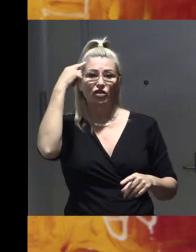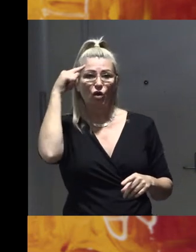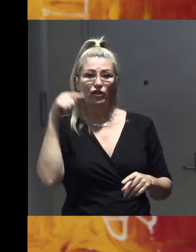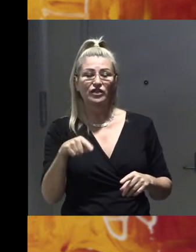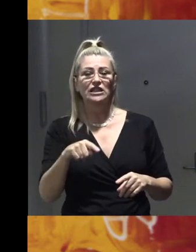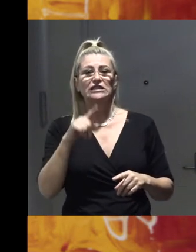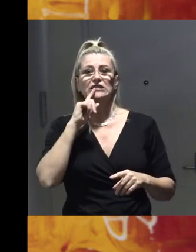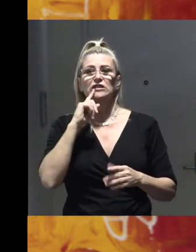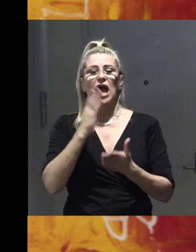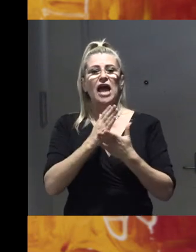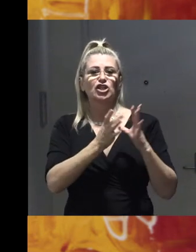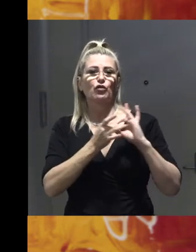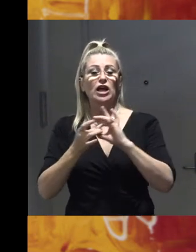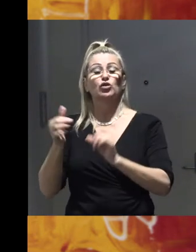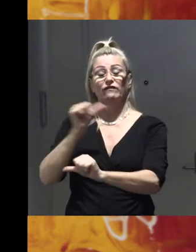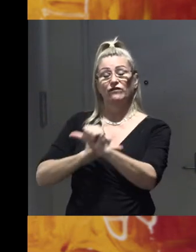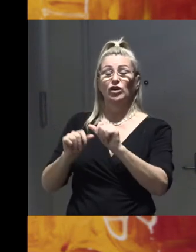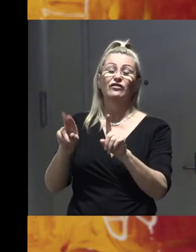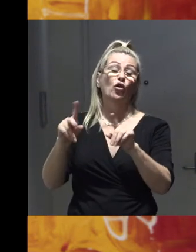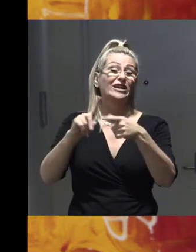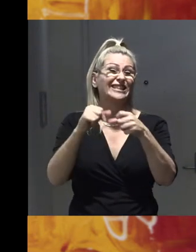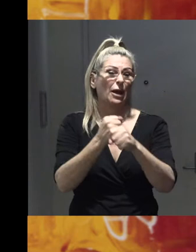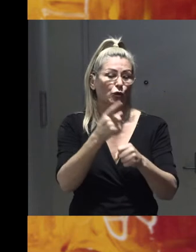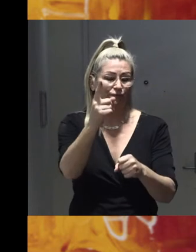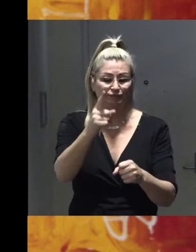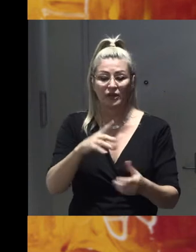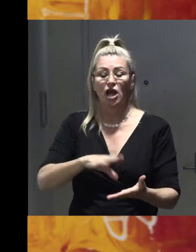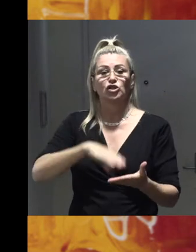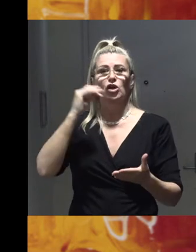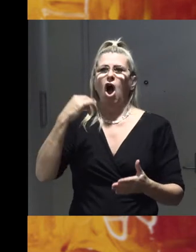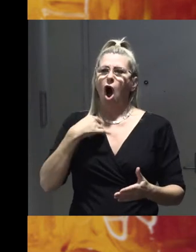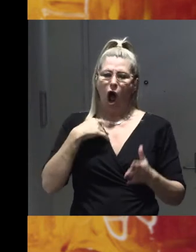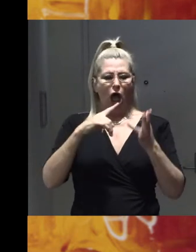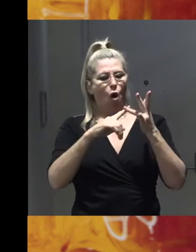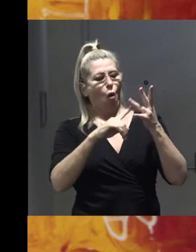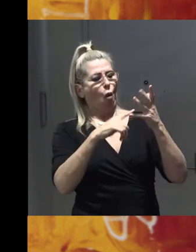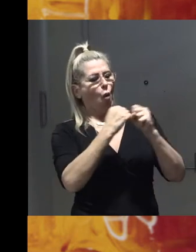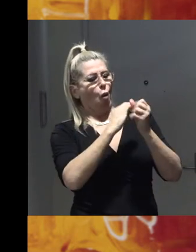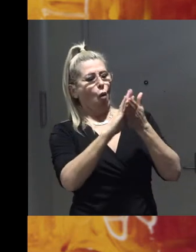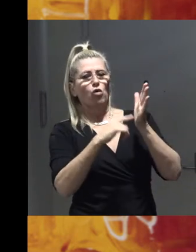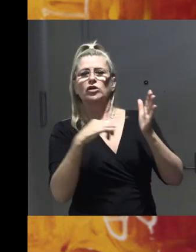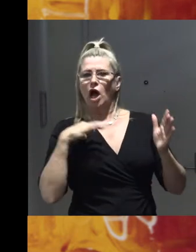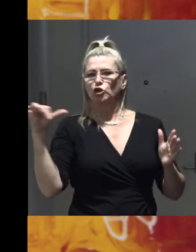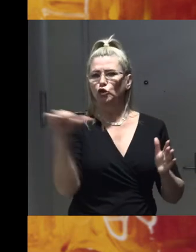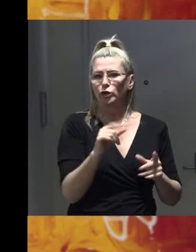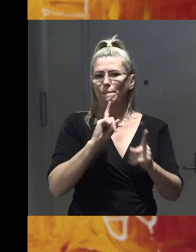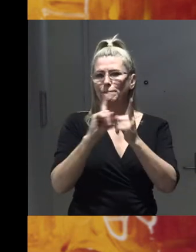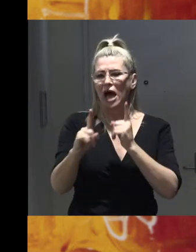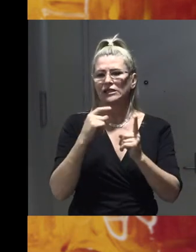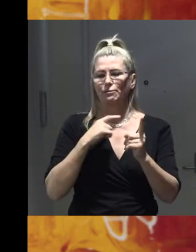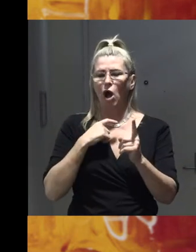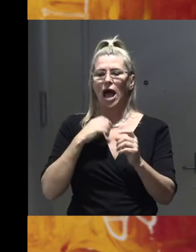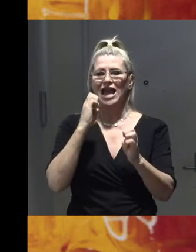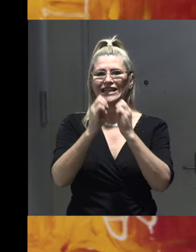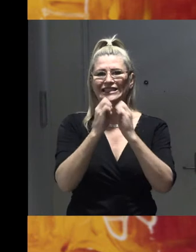underlying avoidance. For example, a student might say, I ought to pass my exam in order to